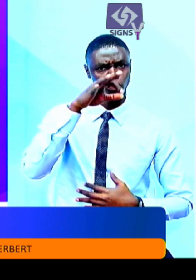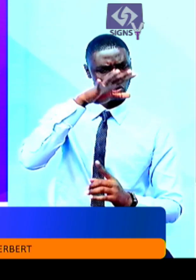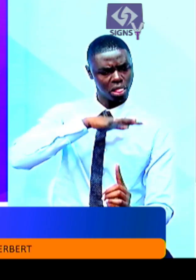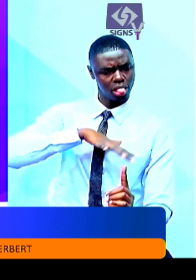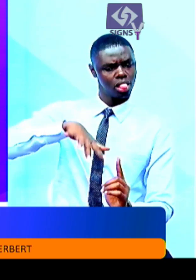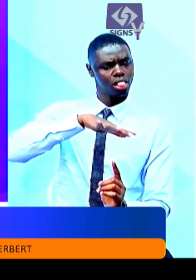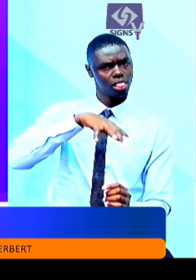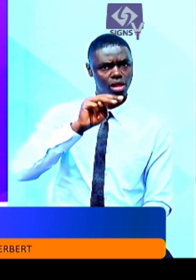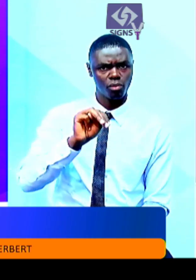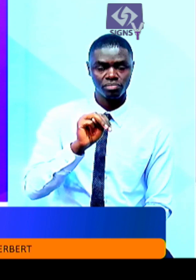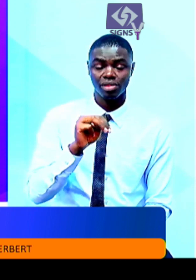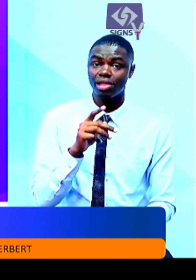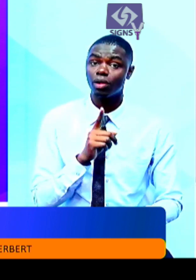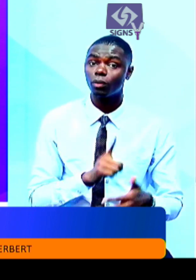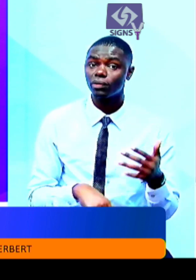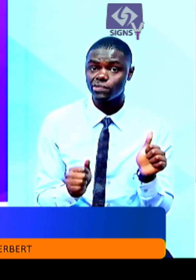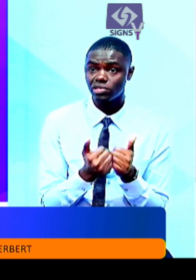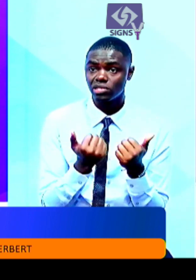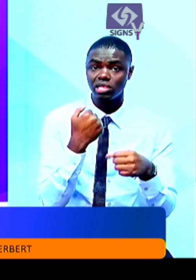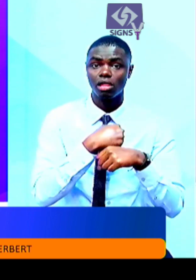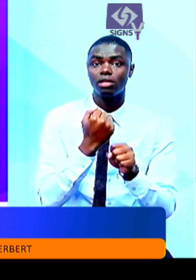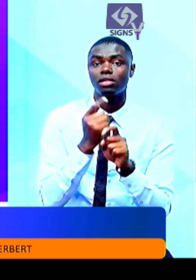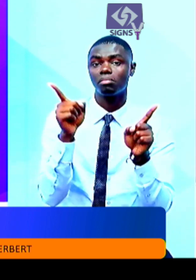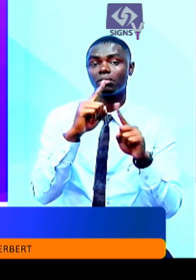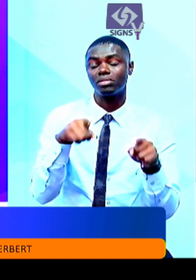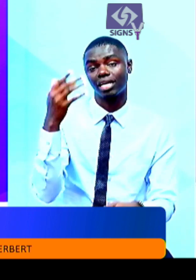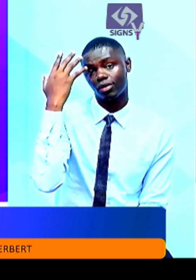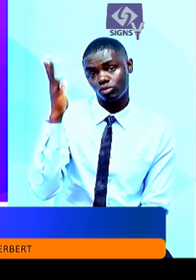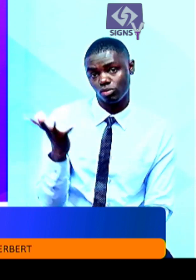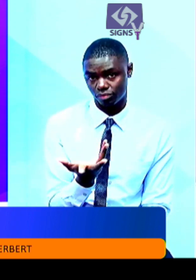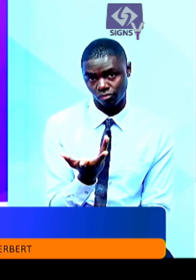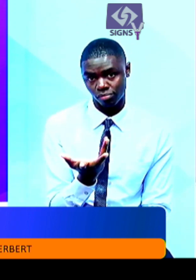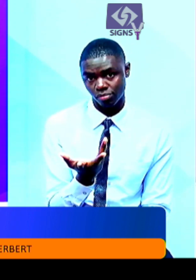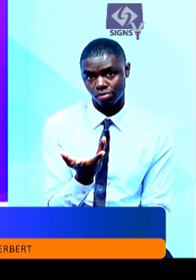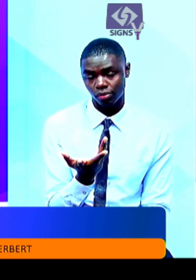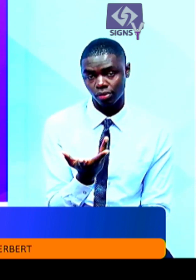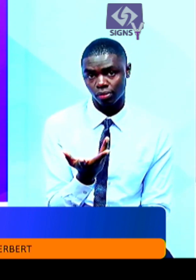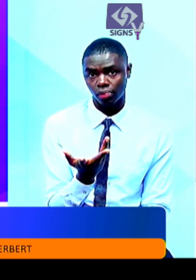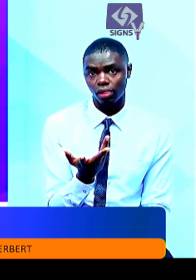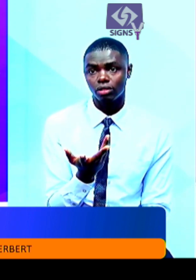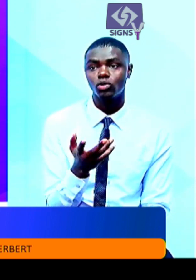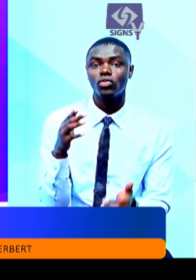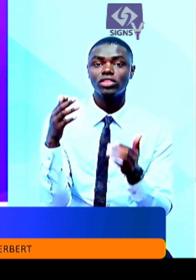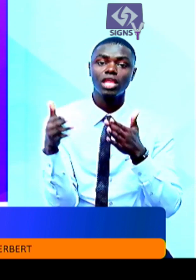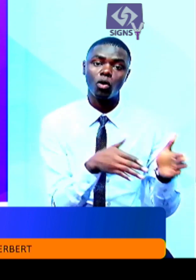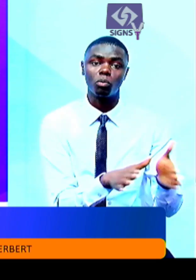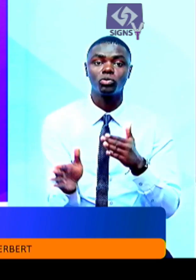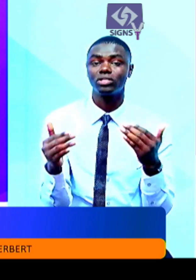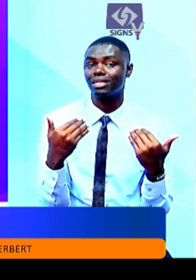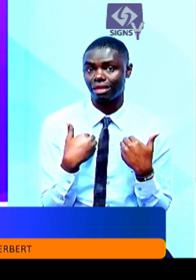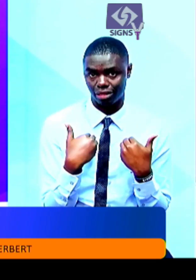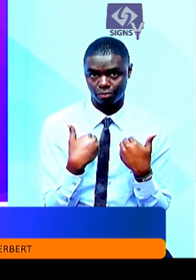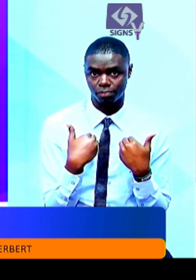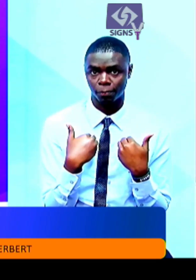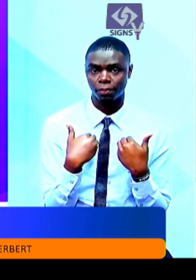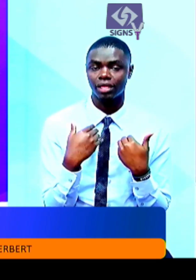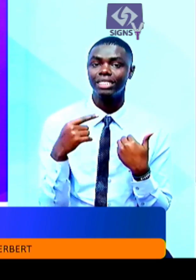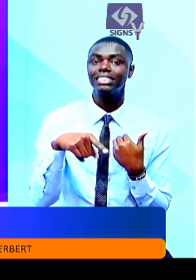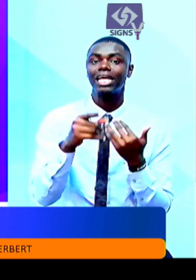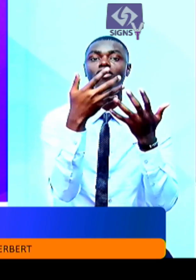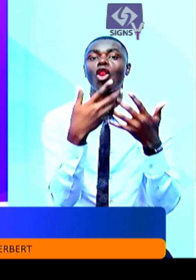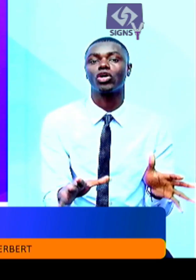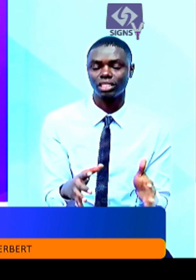Yeah. But then what happened, he made a mistake. He didn't realize it. So the opportunity he had, he's the one who lost it.